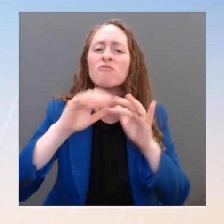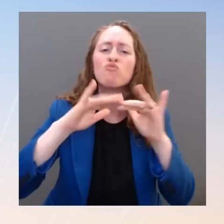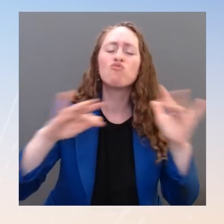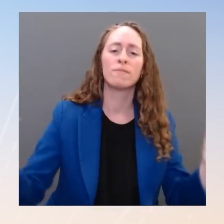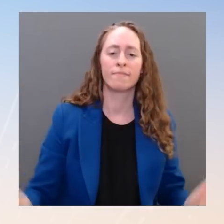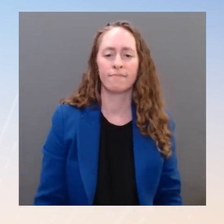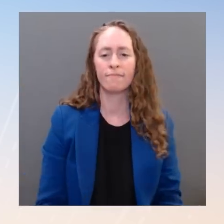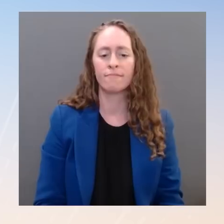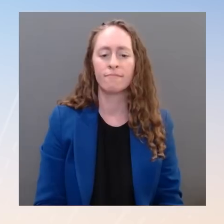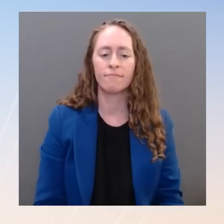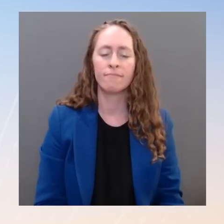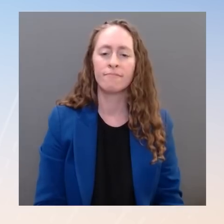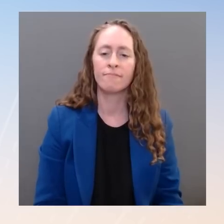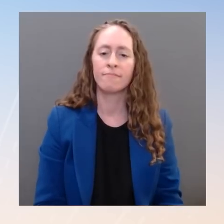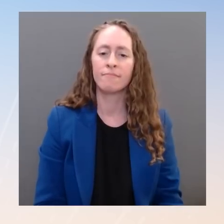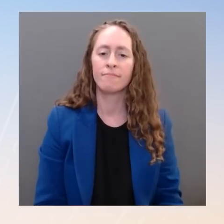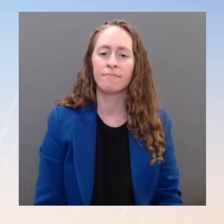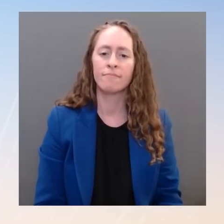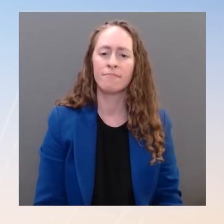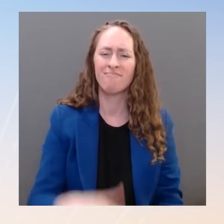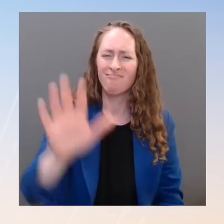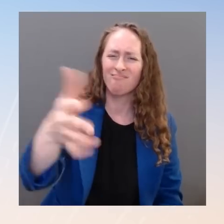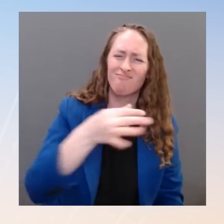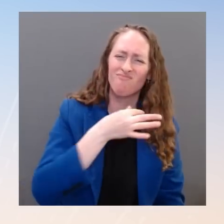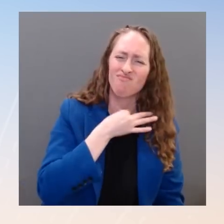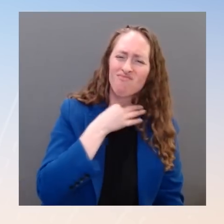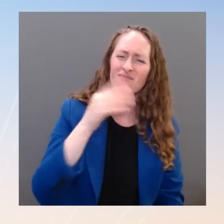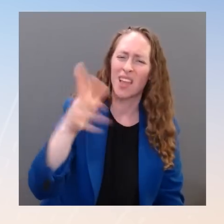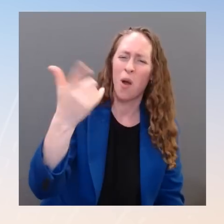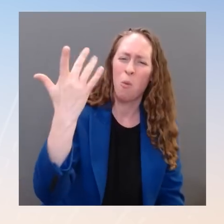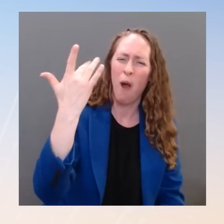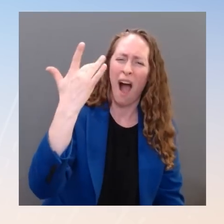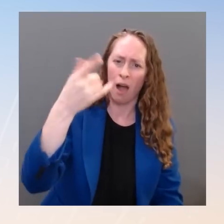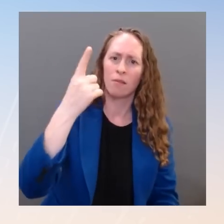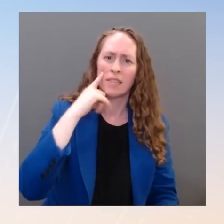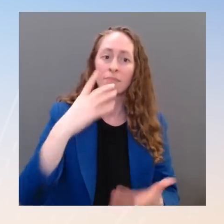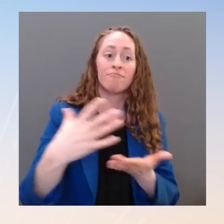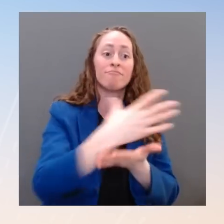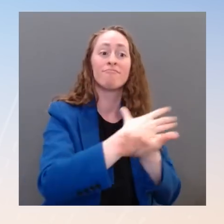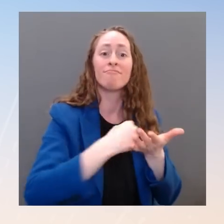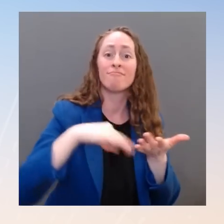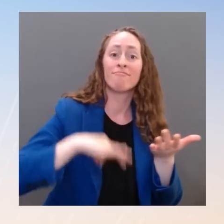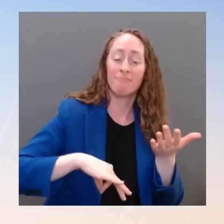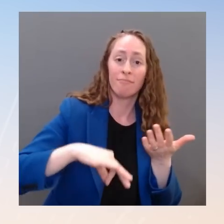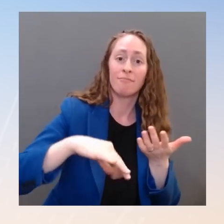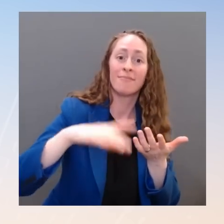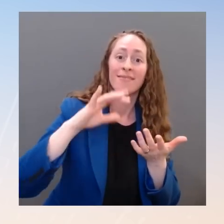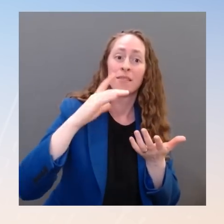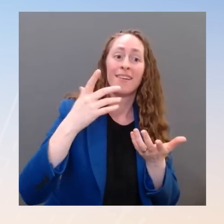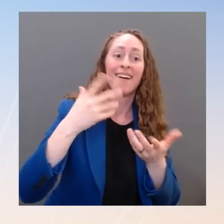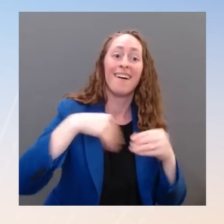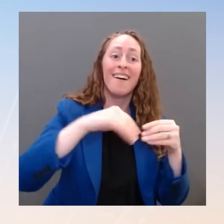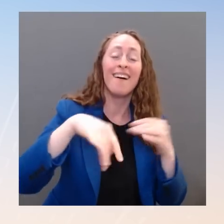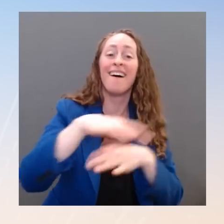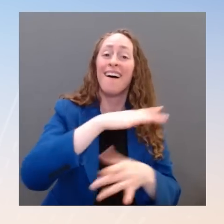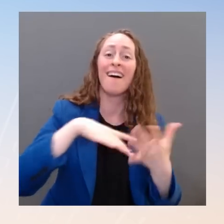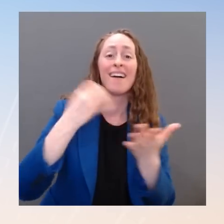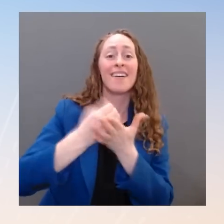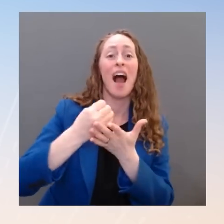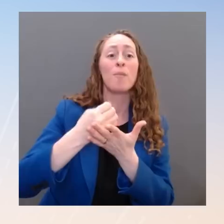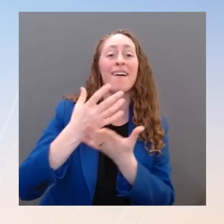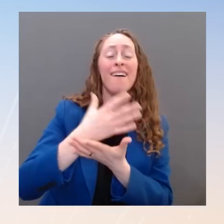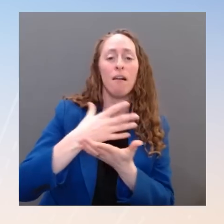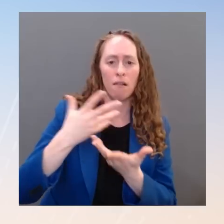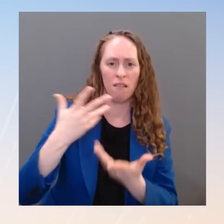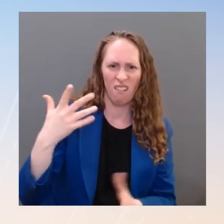quarter? So GDP, which is what that's a measure of, measures a couple of different components of economic